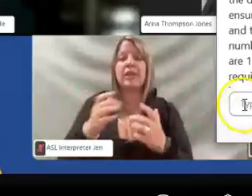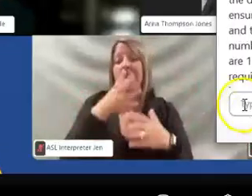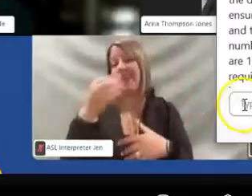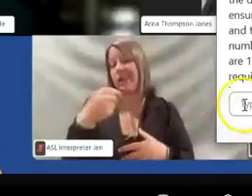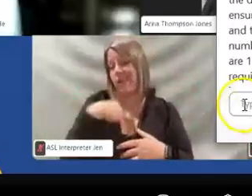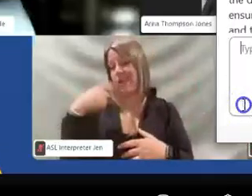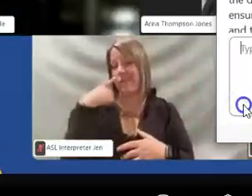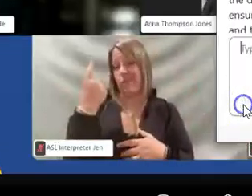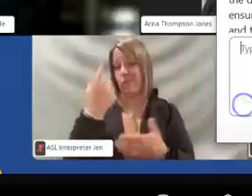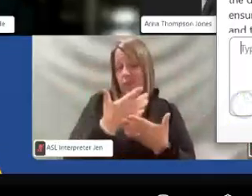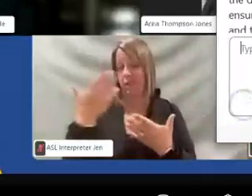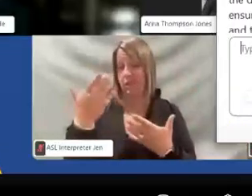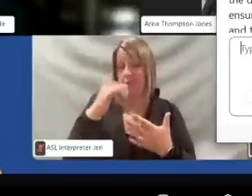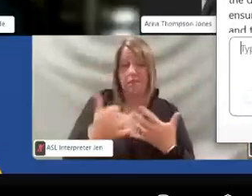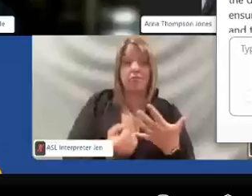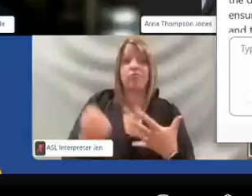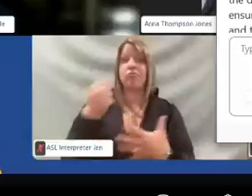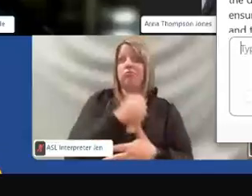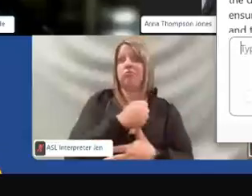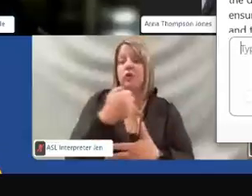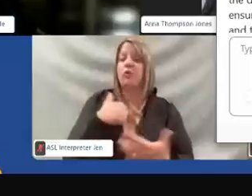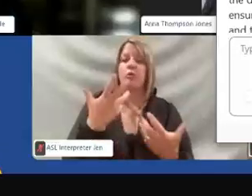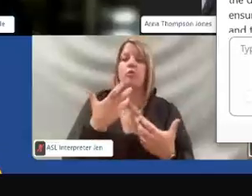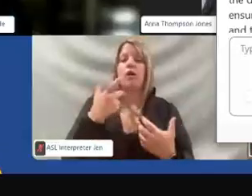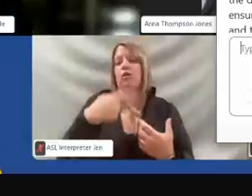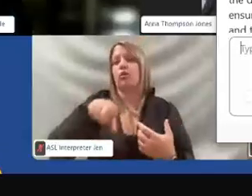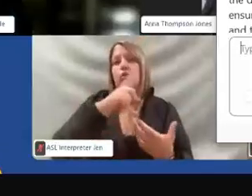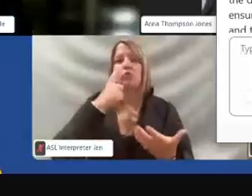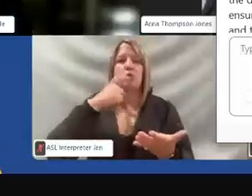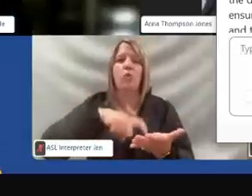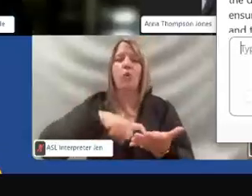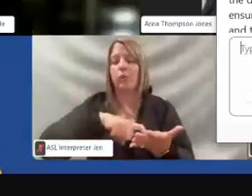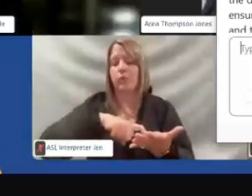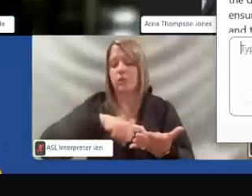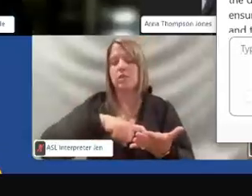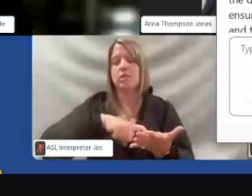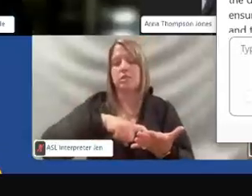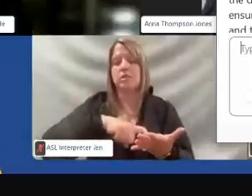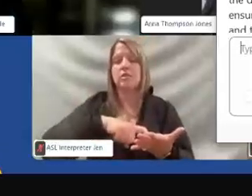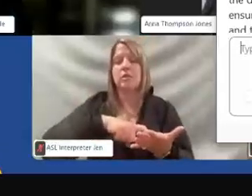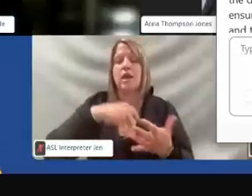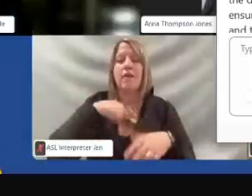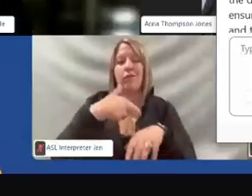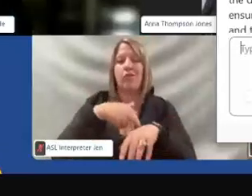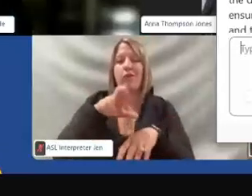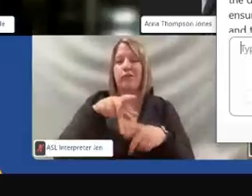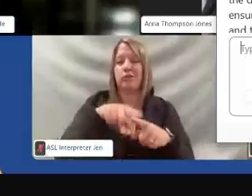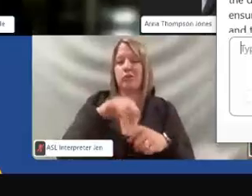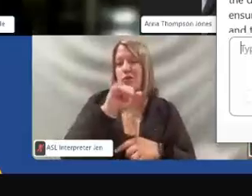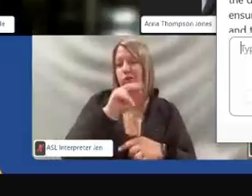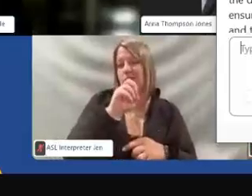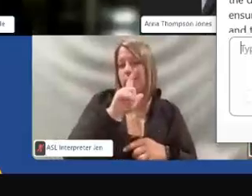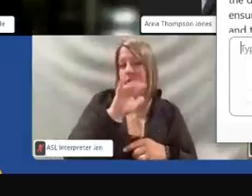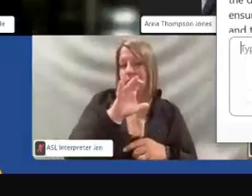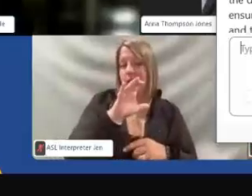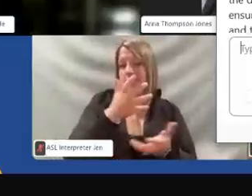think one of the things that primarily we want folks to notice is that there's reference in here to insilc's engagement